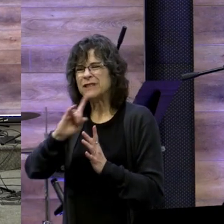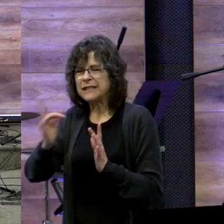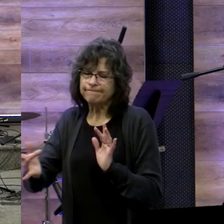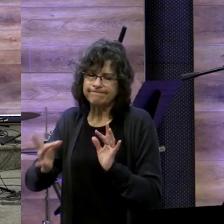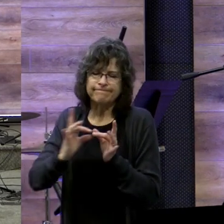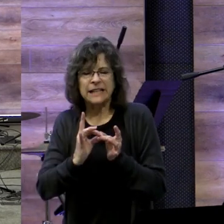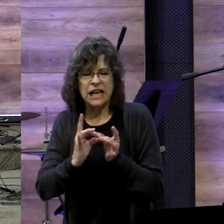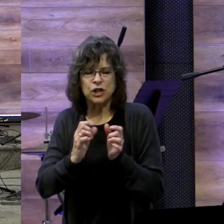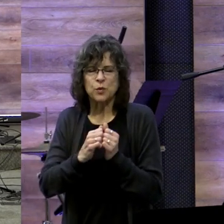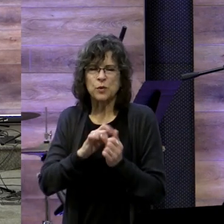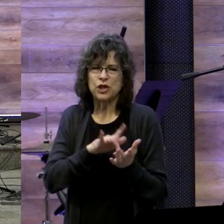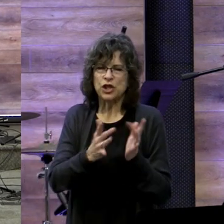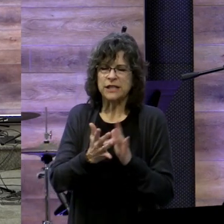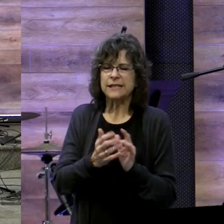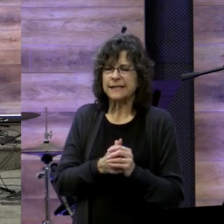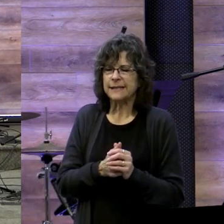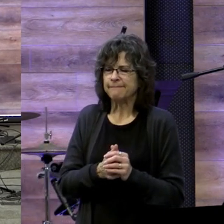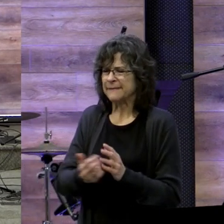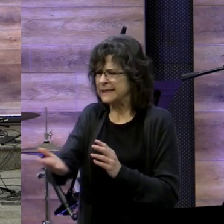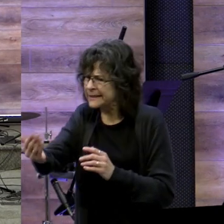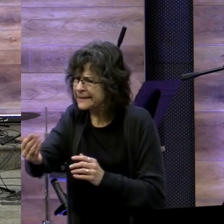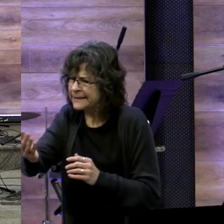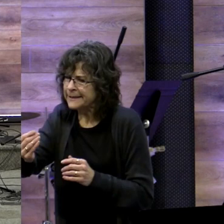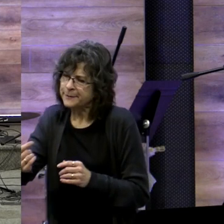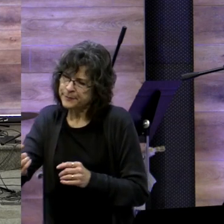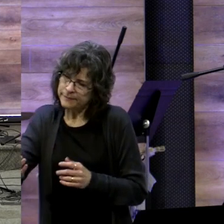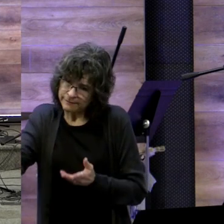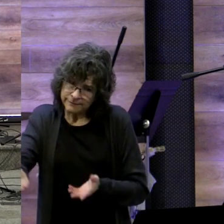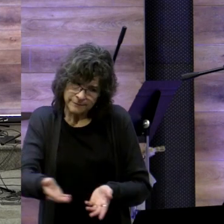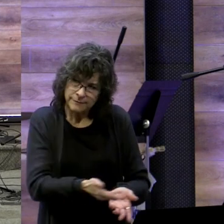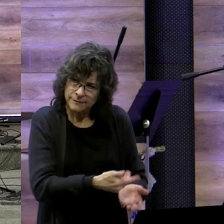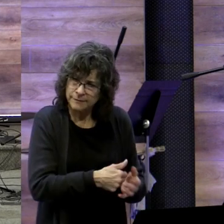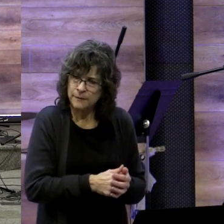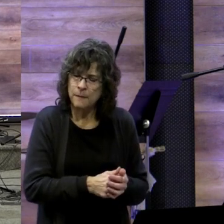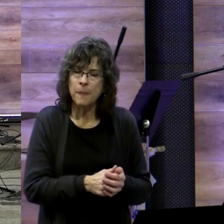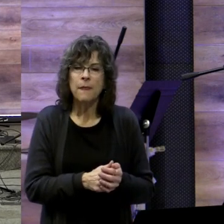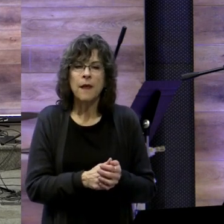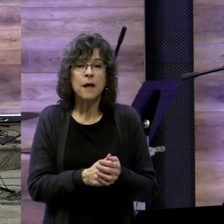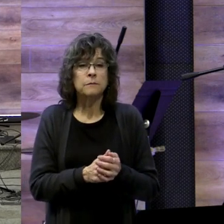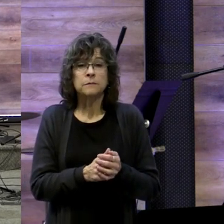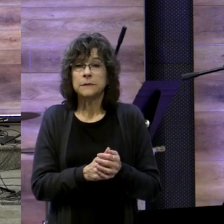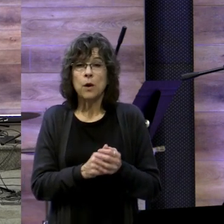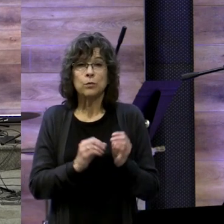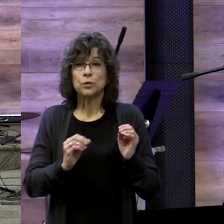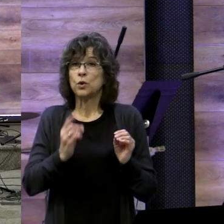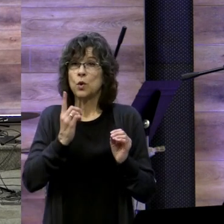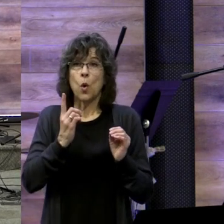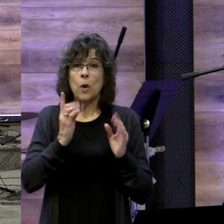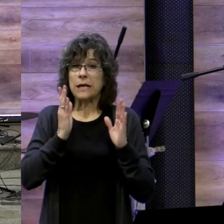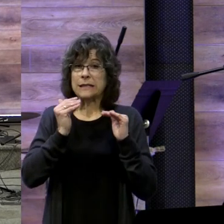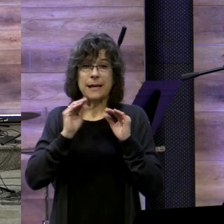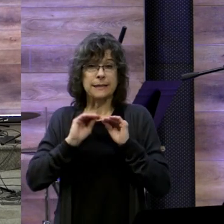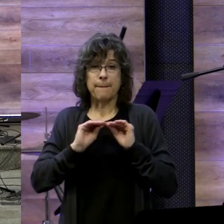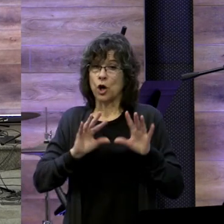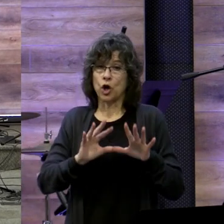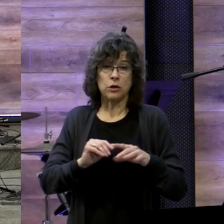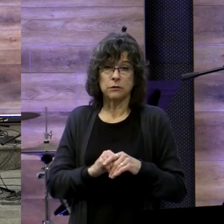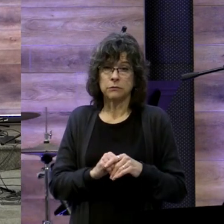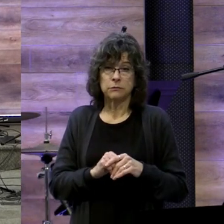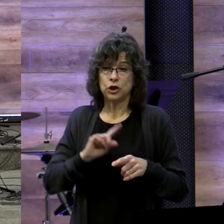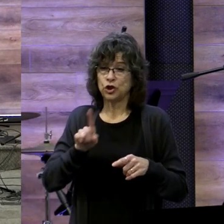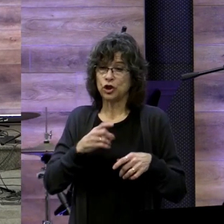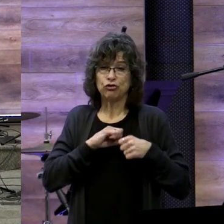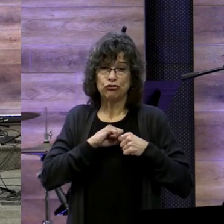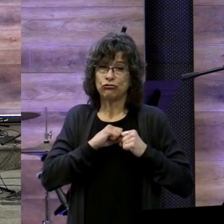have. She gets Mary and brings her back. And at this point, no one's expecting a miracle. They're just grieving together.